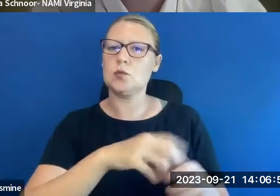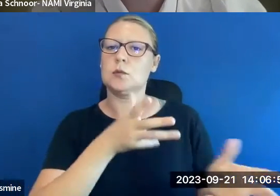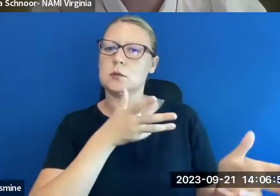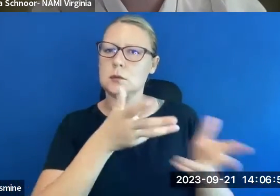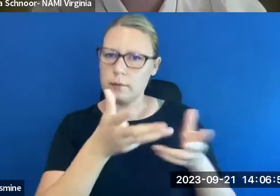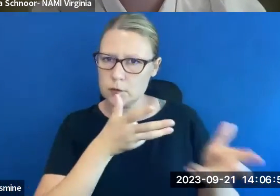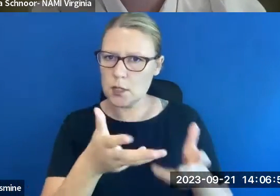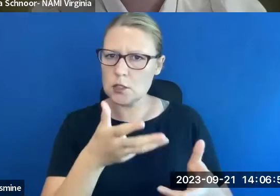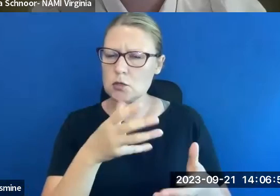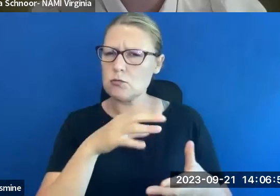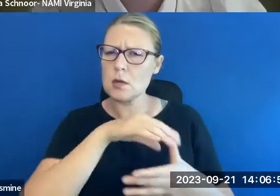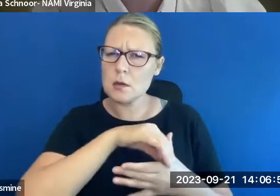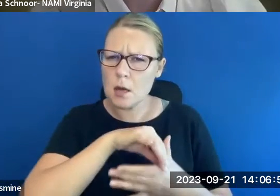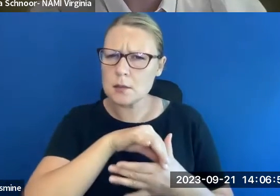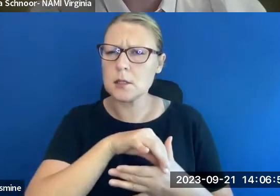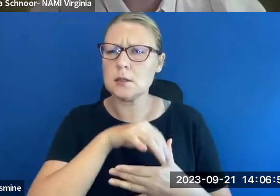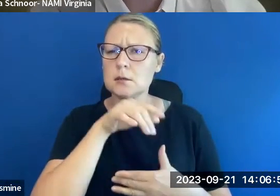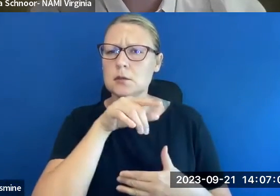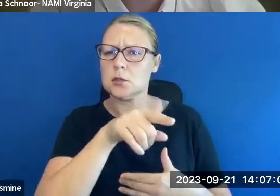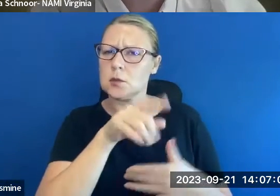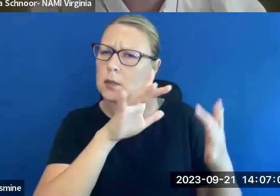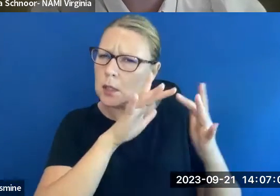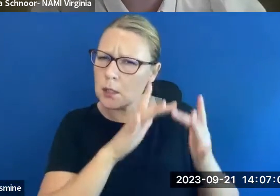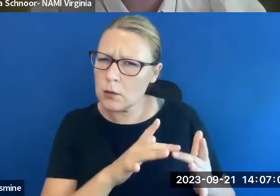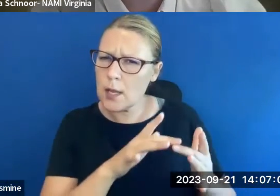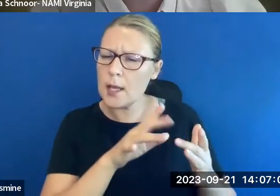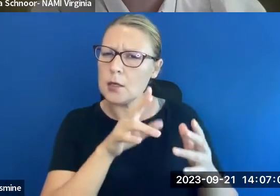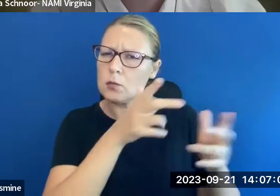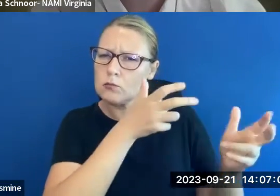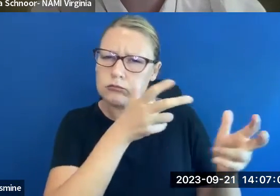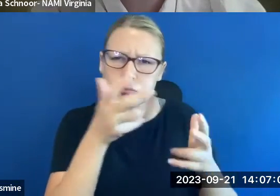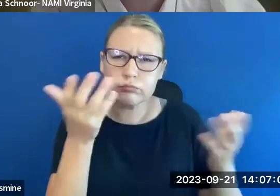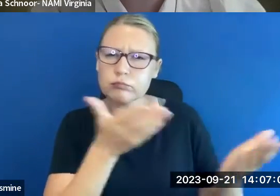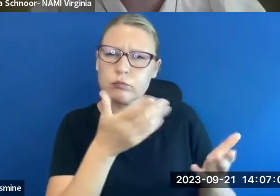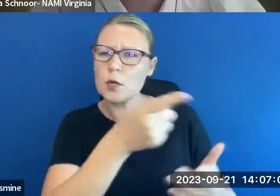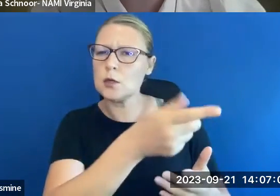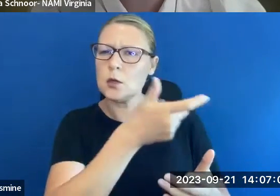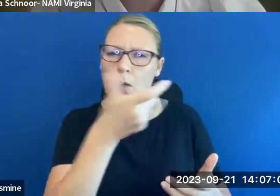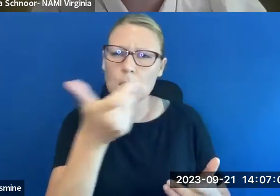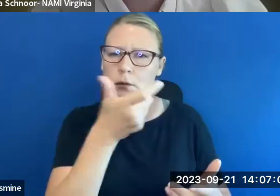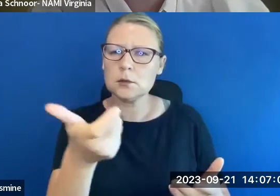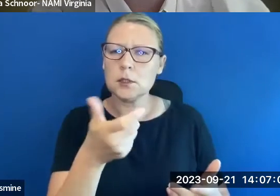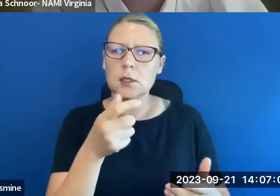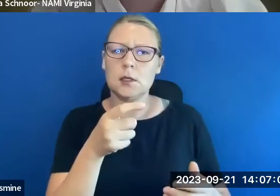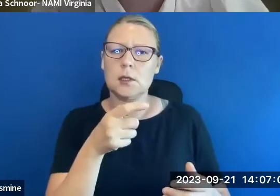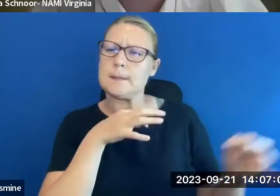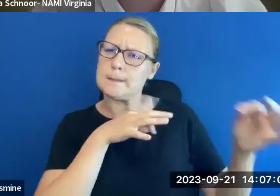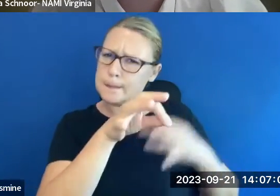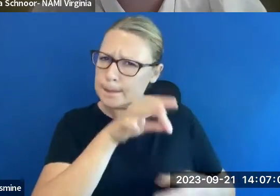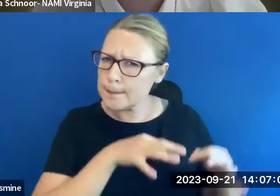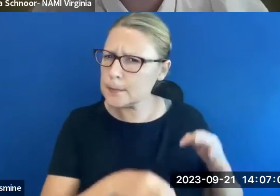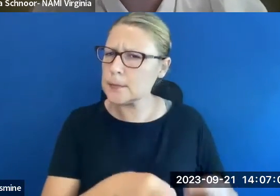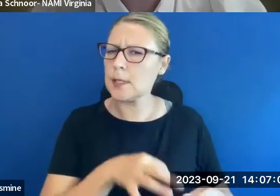content that they are consuming online, and talking about the existence of these harmful things and why they